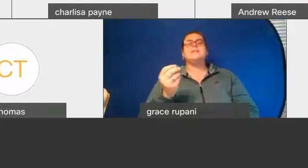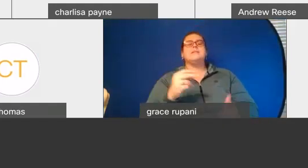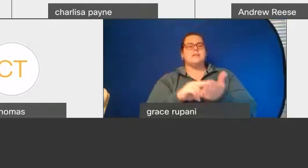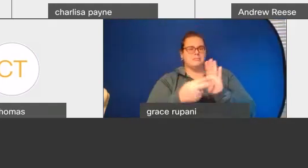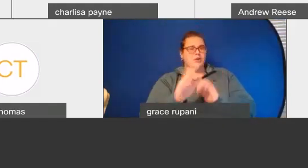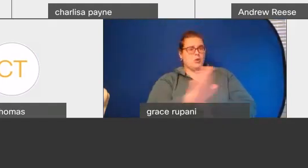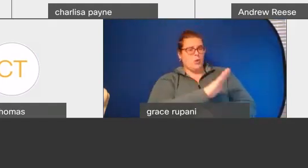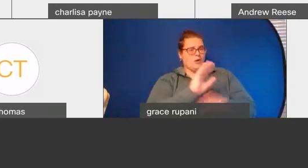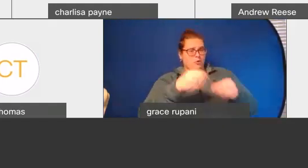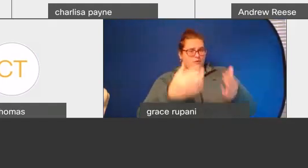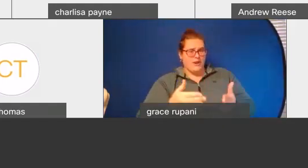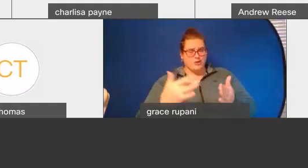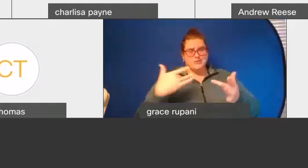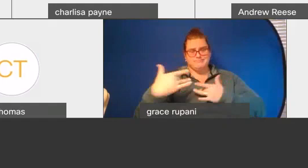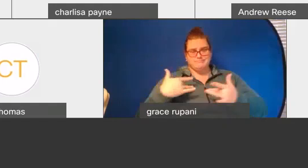we are